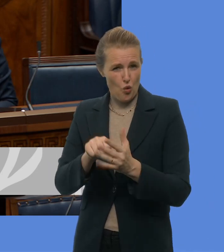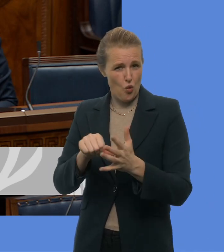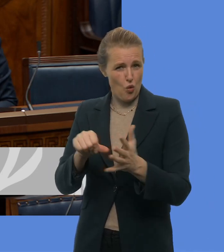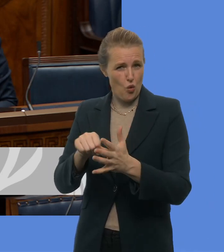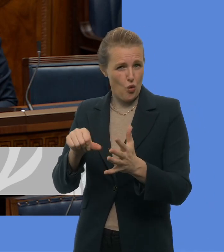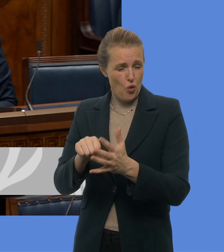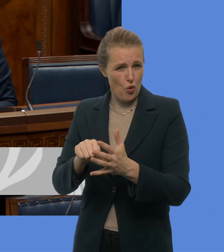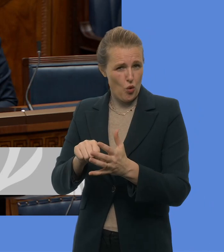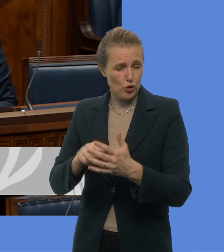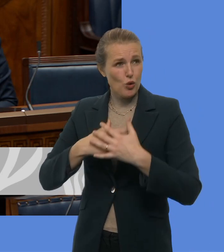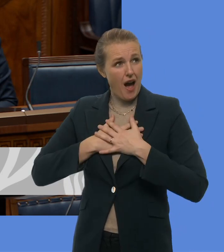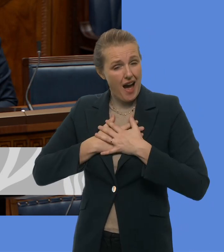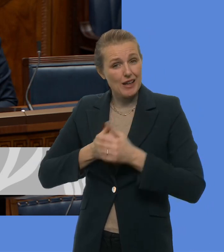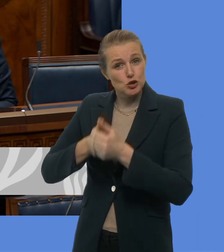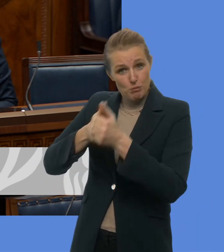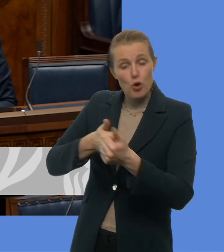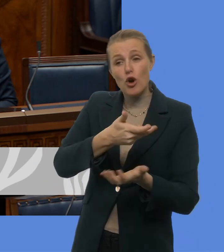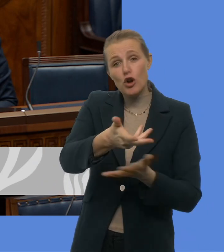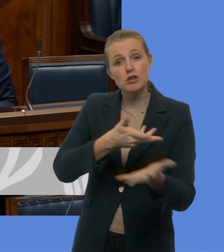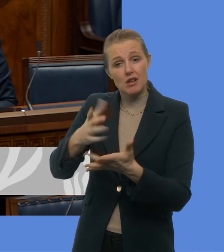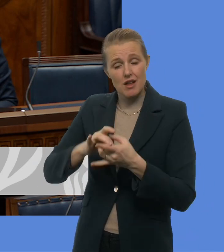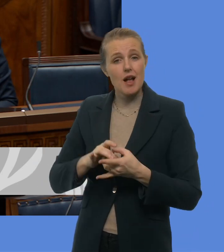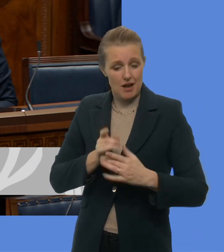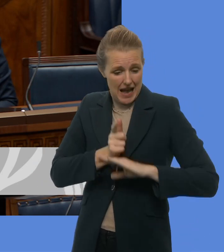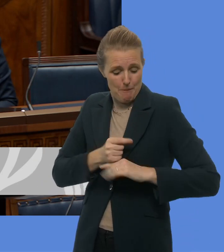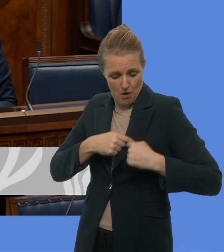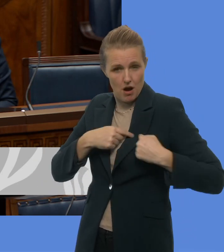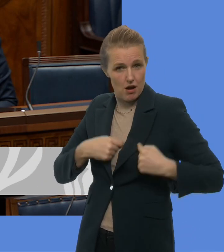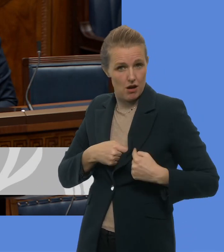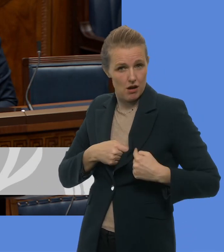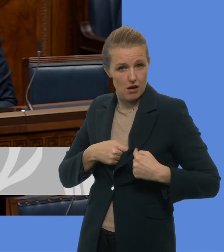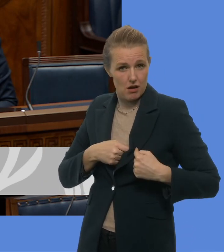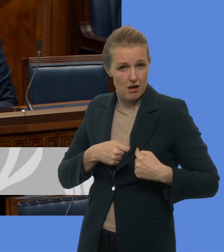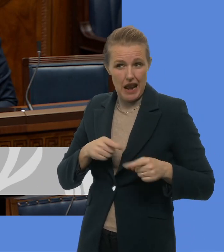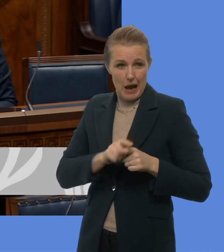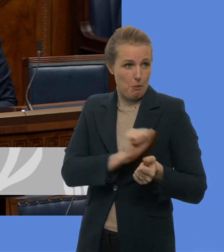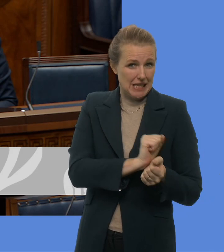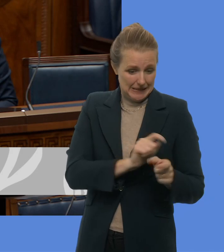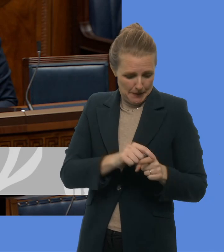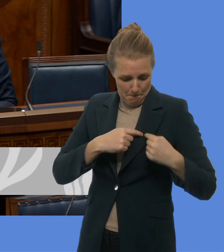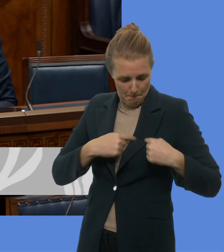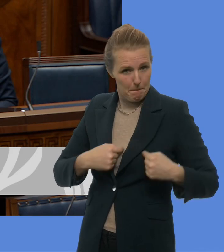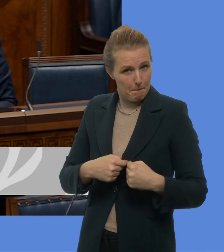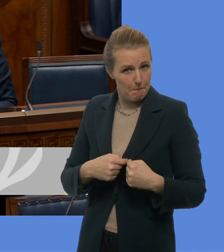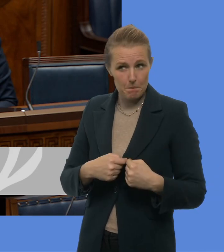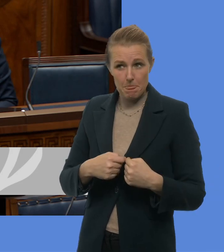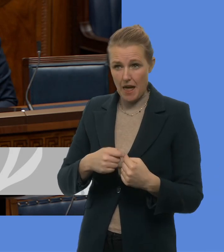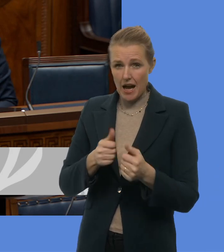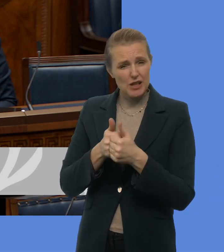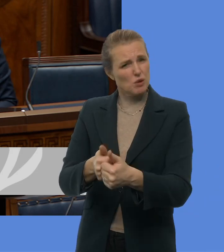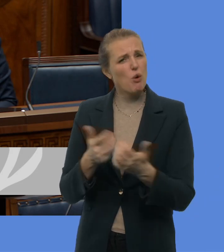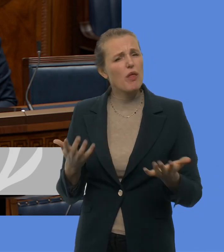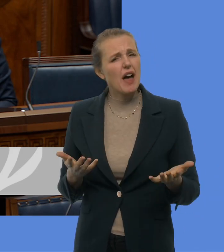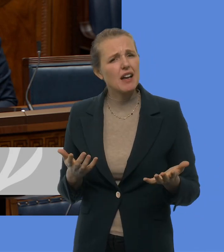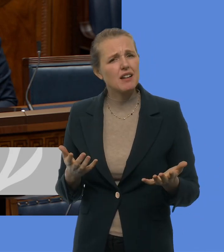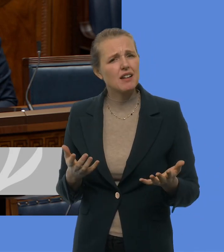personally, I support a consultation. I would like to know what the public thinks, and I would like to think the public will back what we